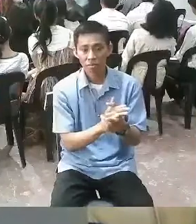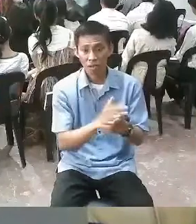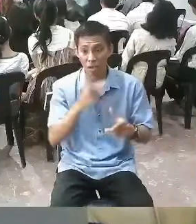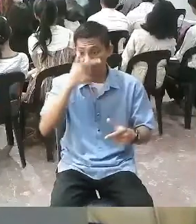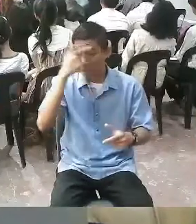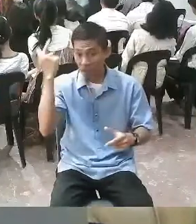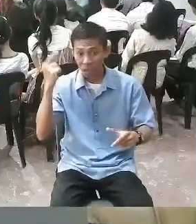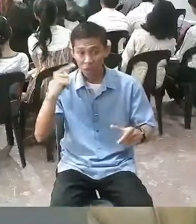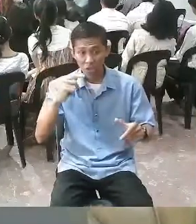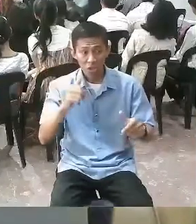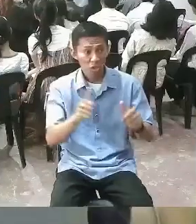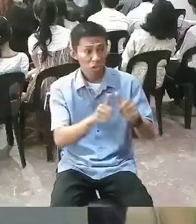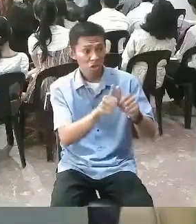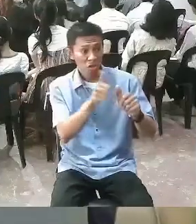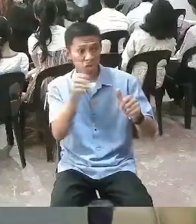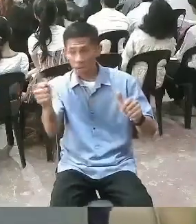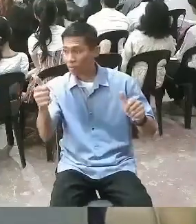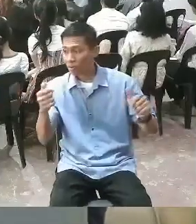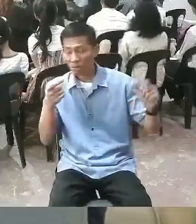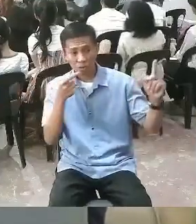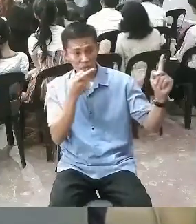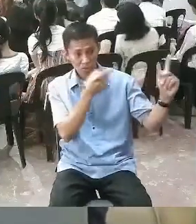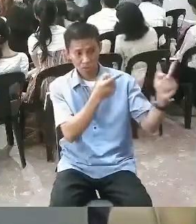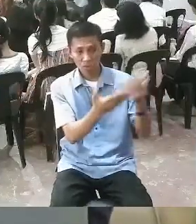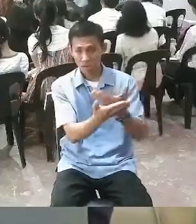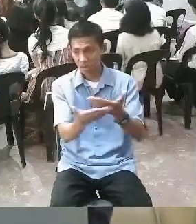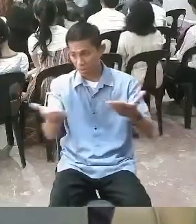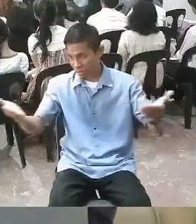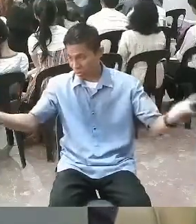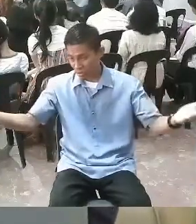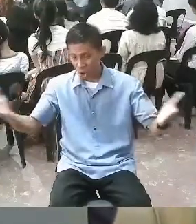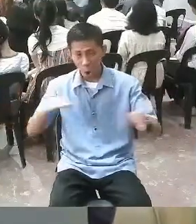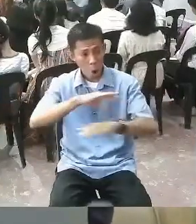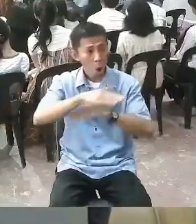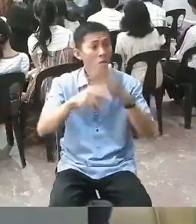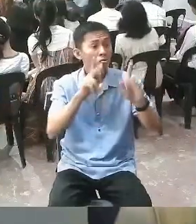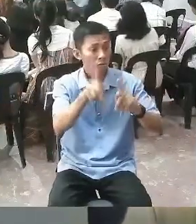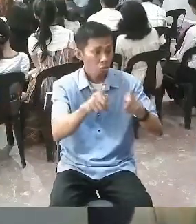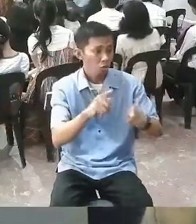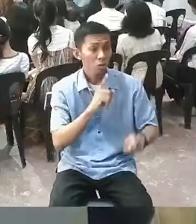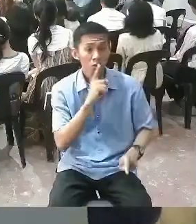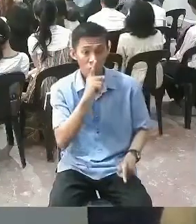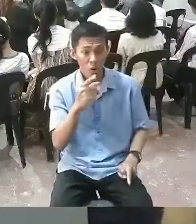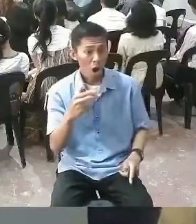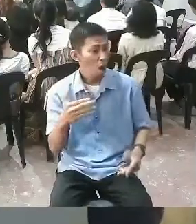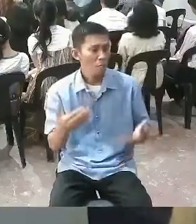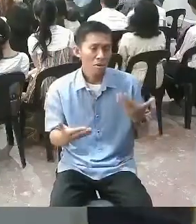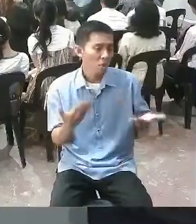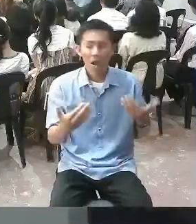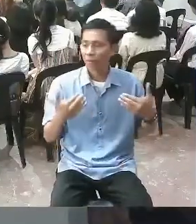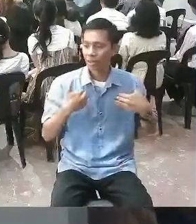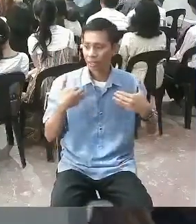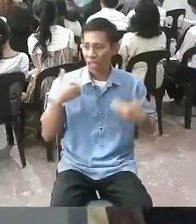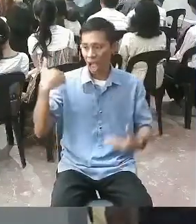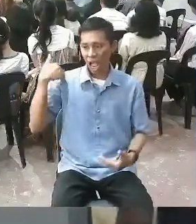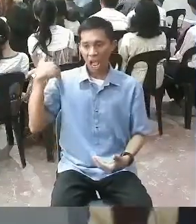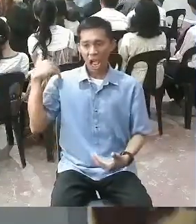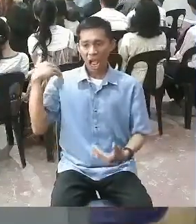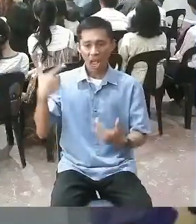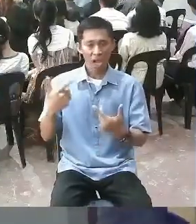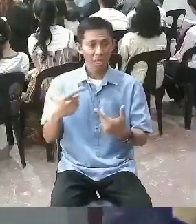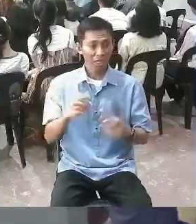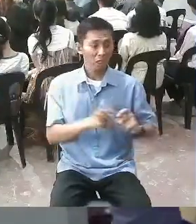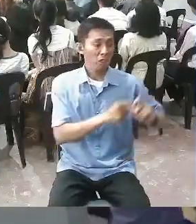every person sitting in this church service this morning has unconfessed sin somewhere in